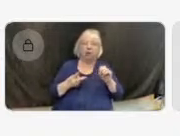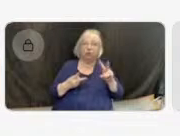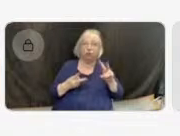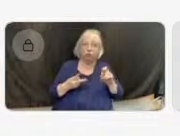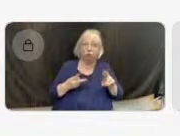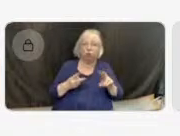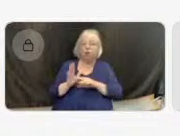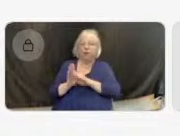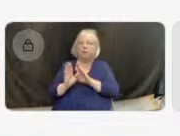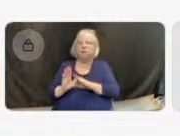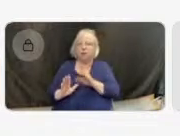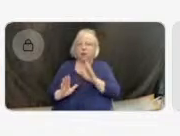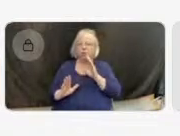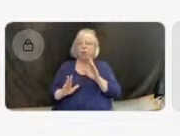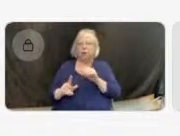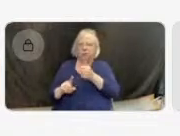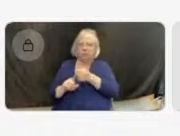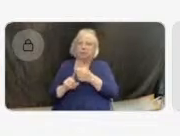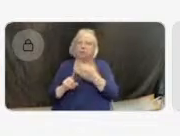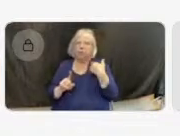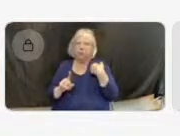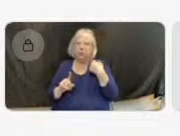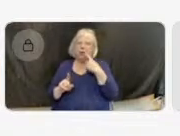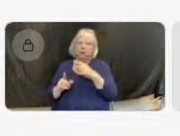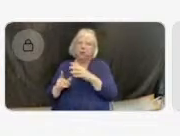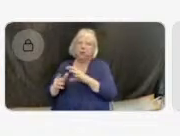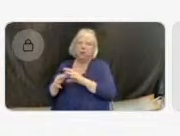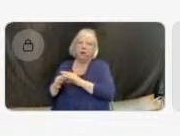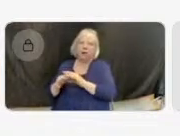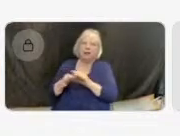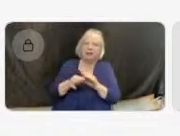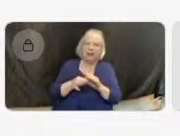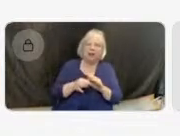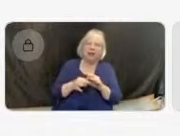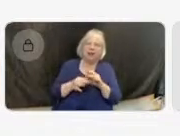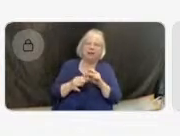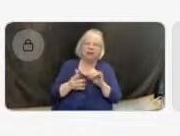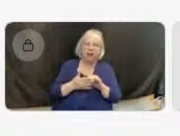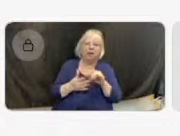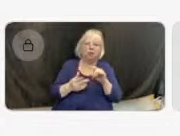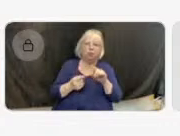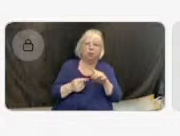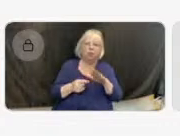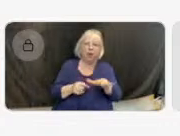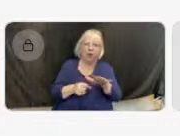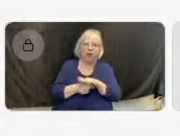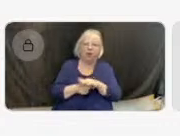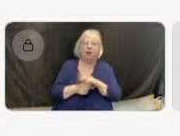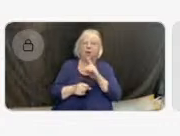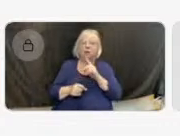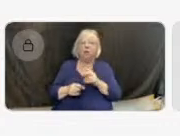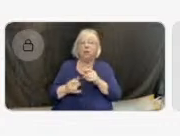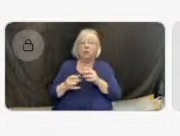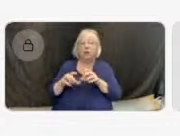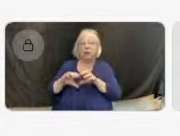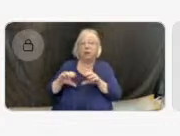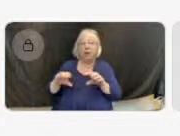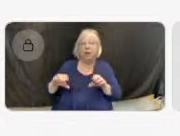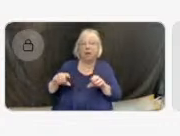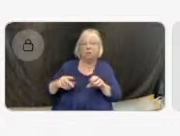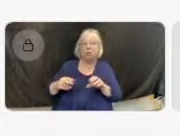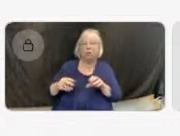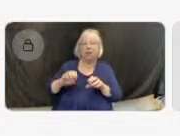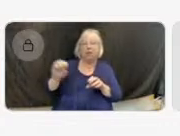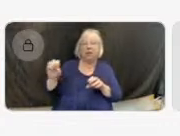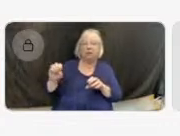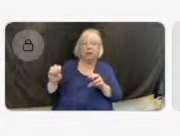developer would be responsible for extending those lines. There is a water line both to the east and to the west in Crystal Valley